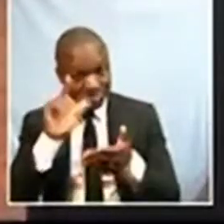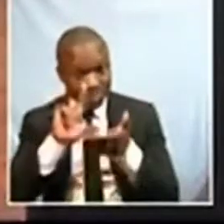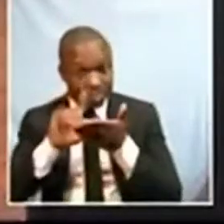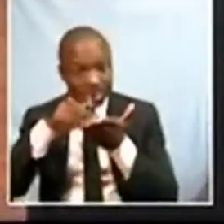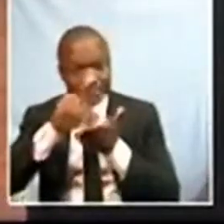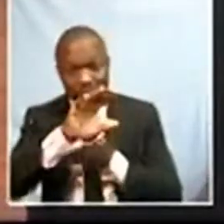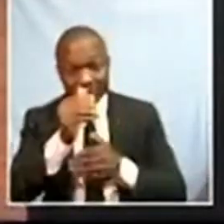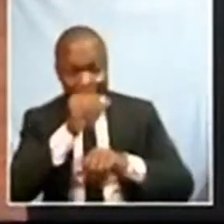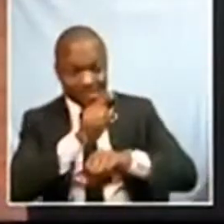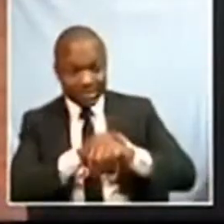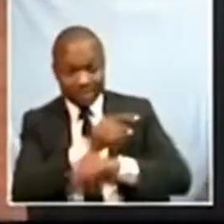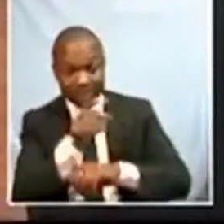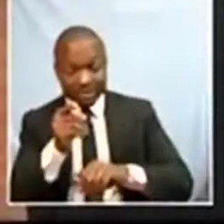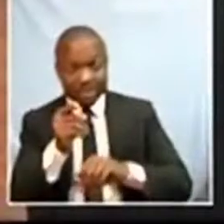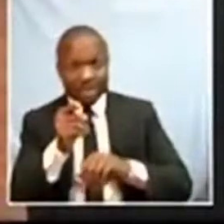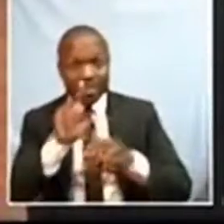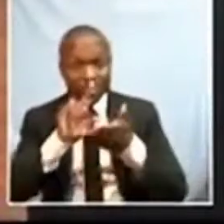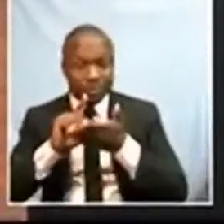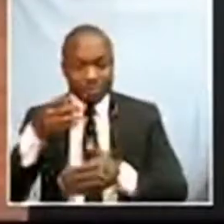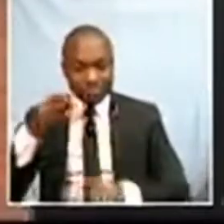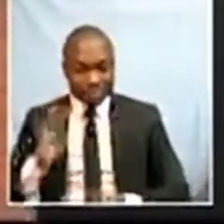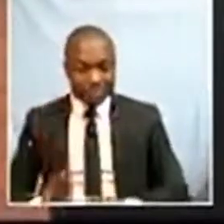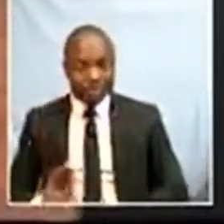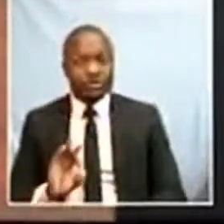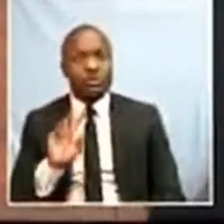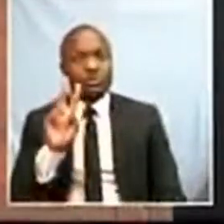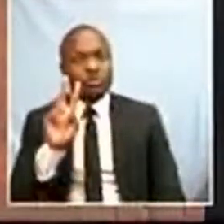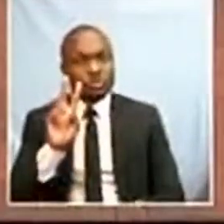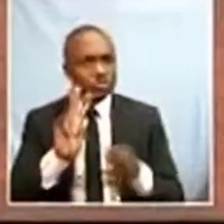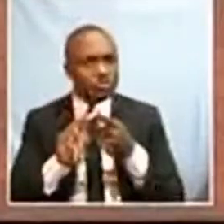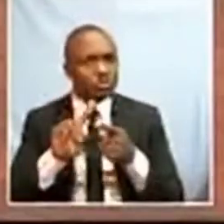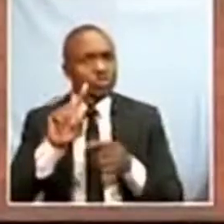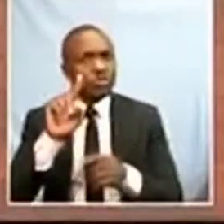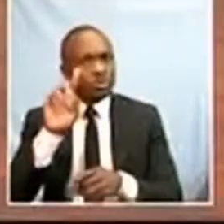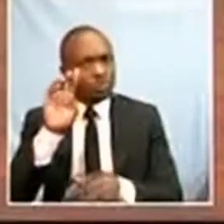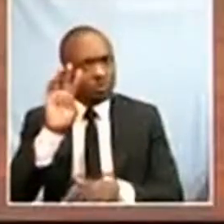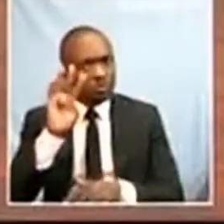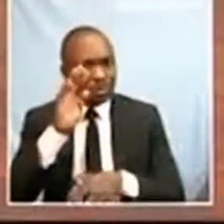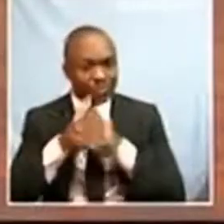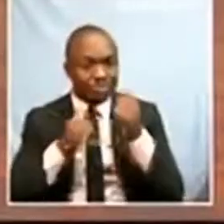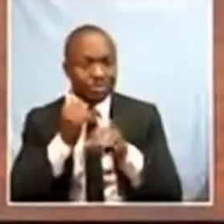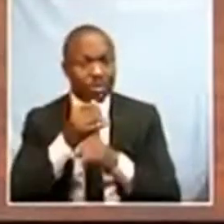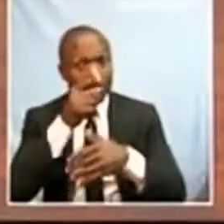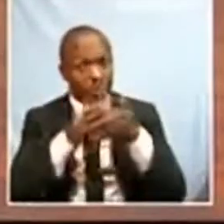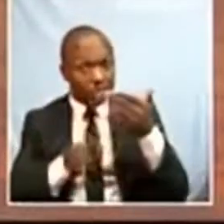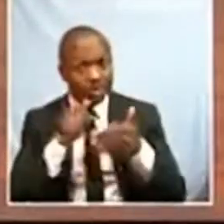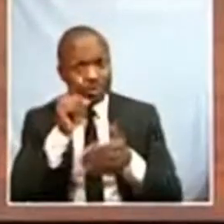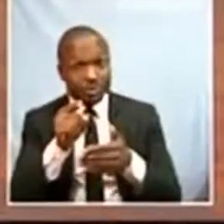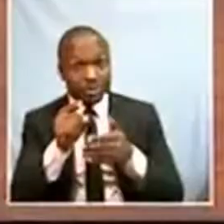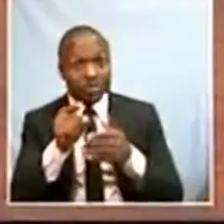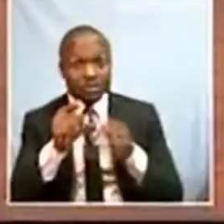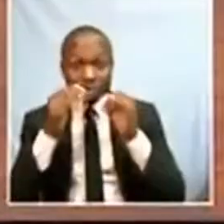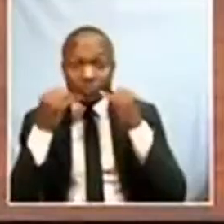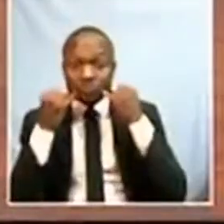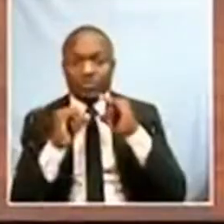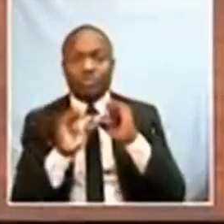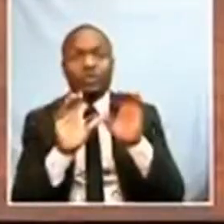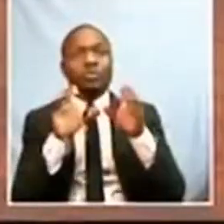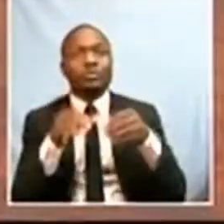for most of these loan beneficiaries is 2 to 4 years. So what are you trying to tell this